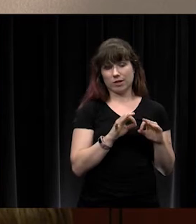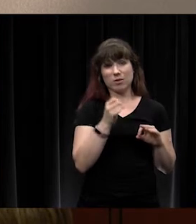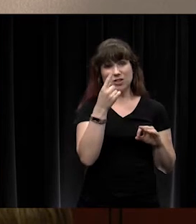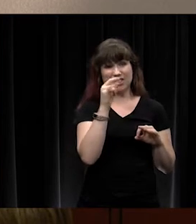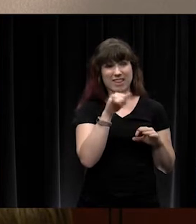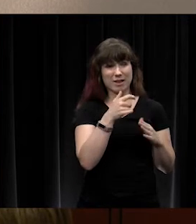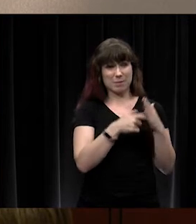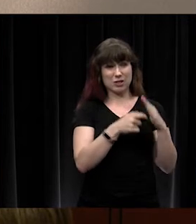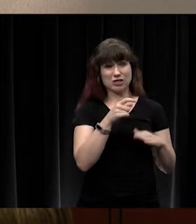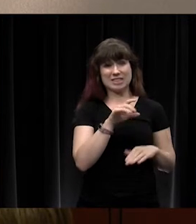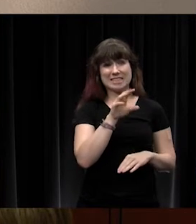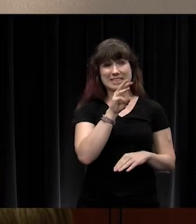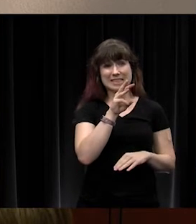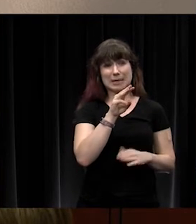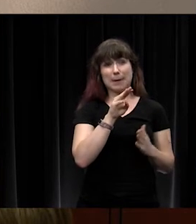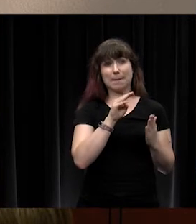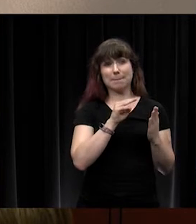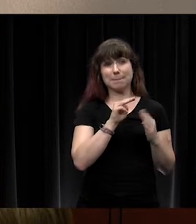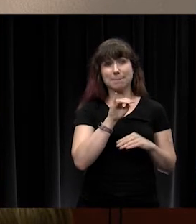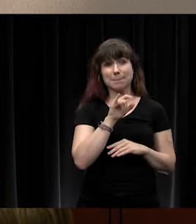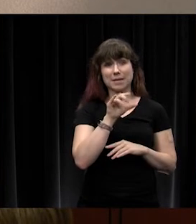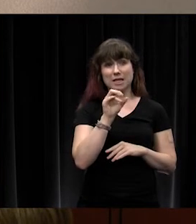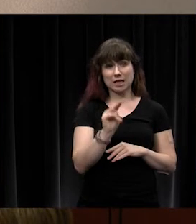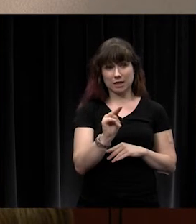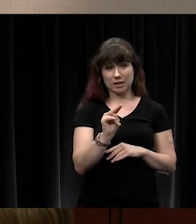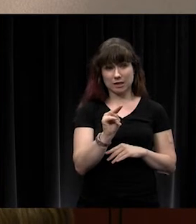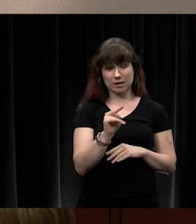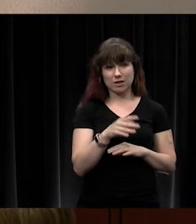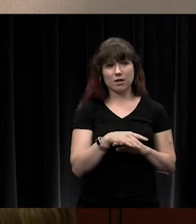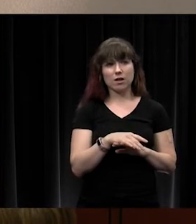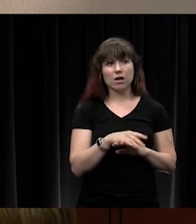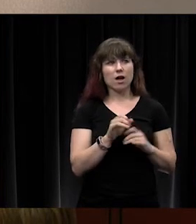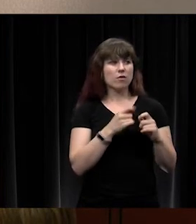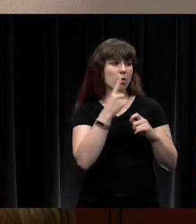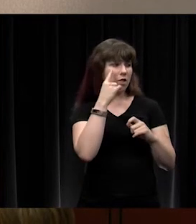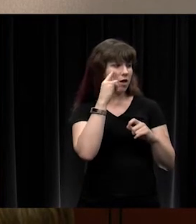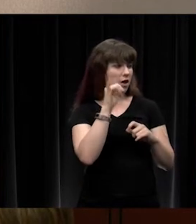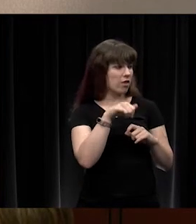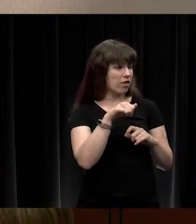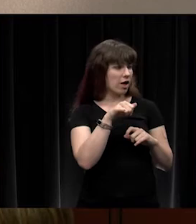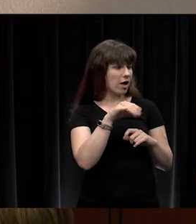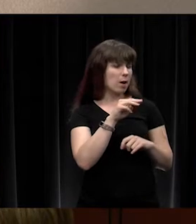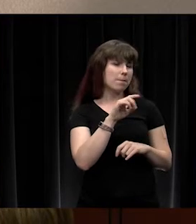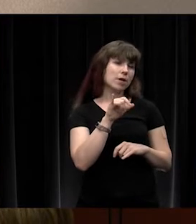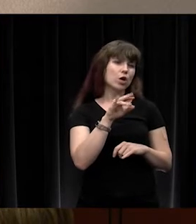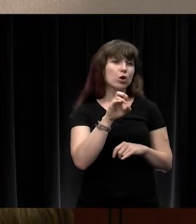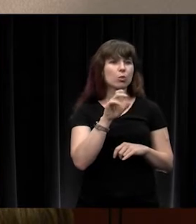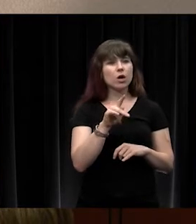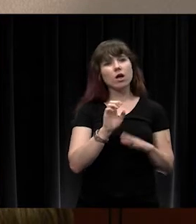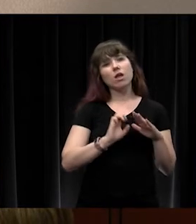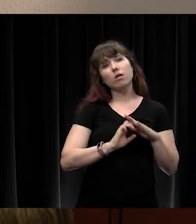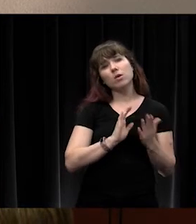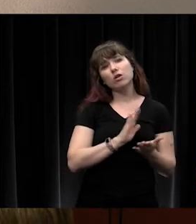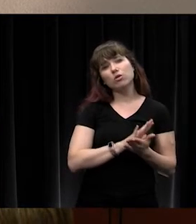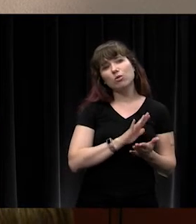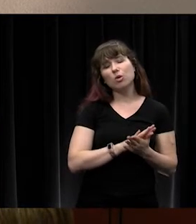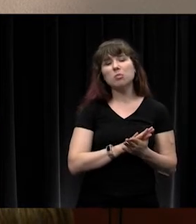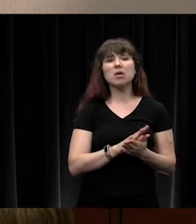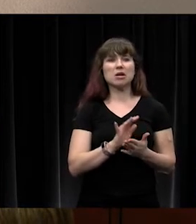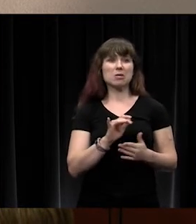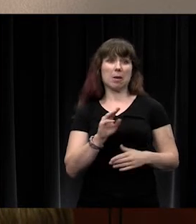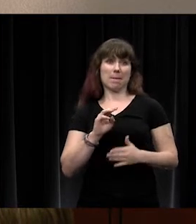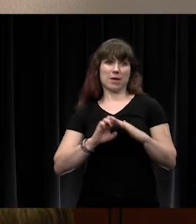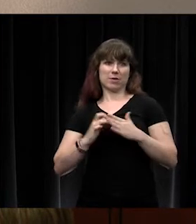budget. However, everybody kind of thinks of Mill Creek as an elementary. An elementary is about 70,000 square feet. This